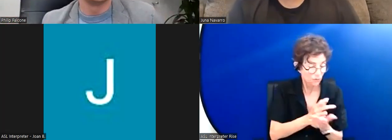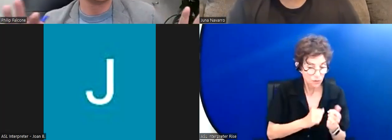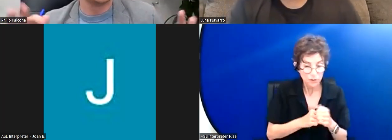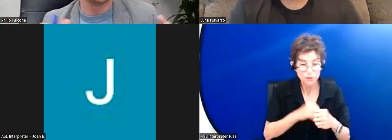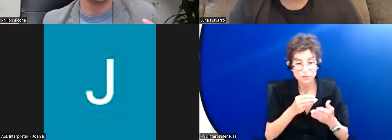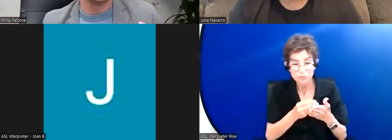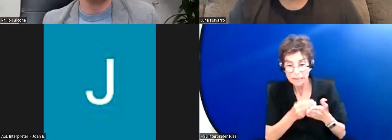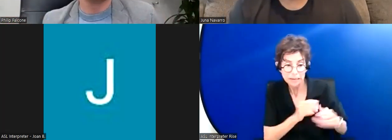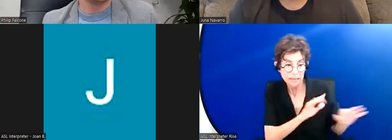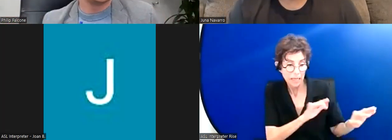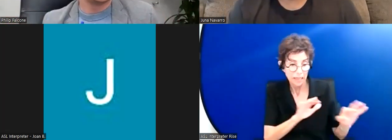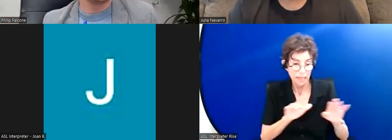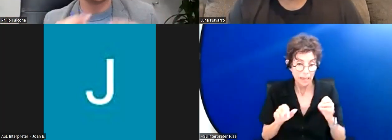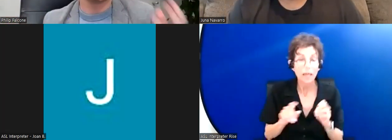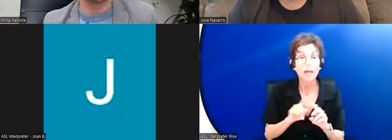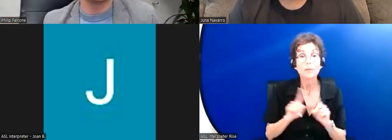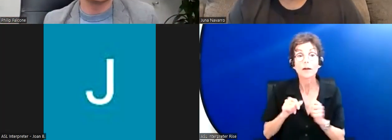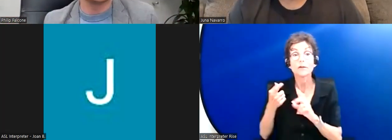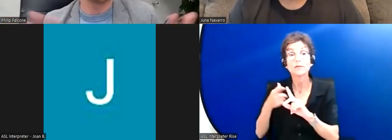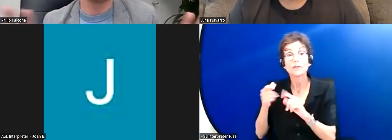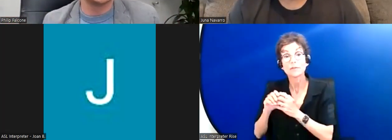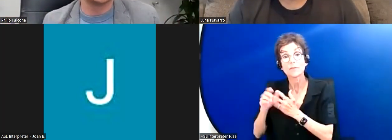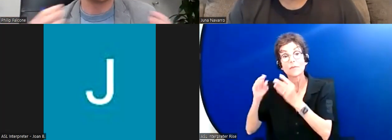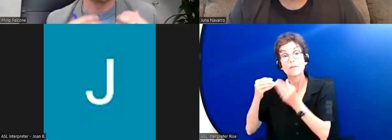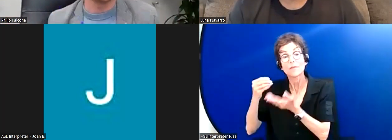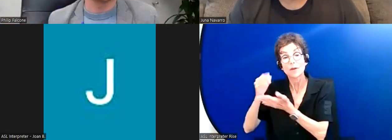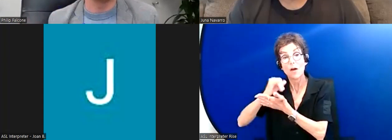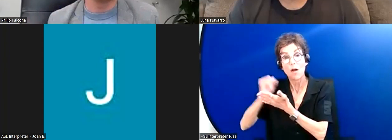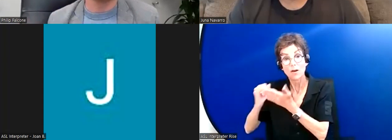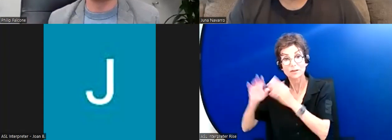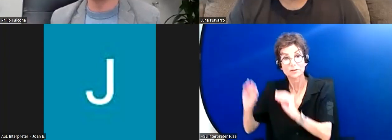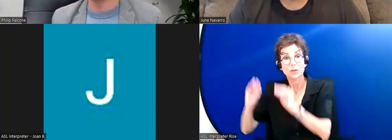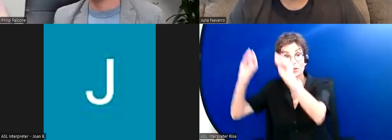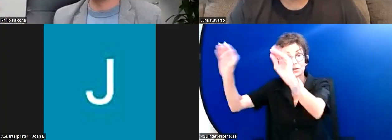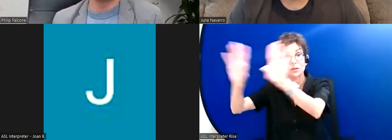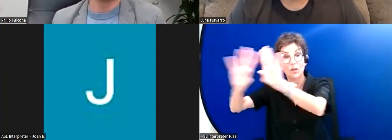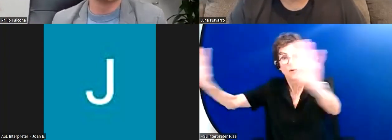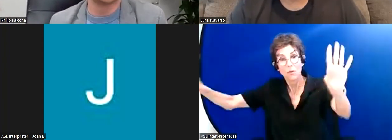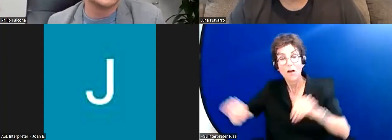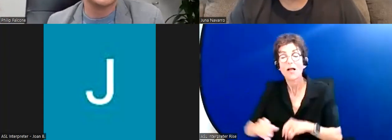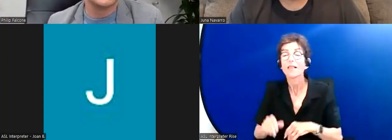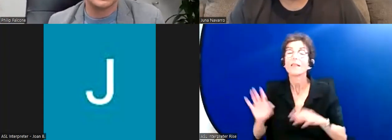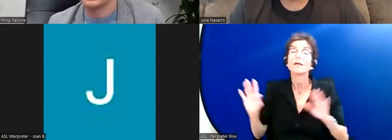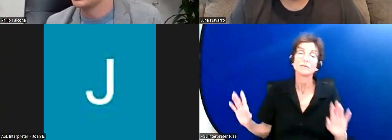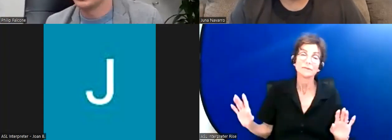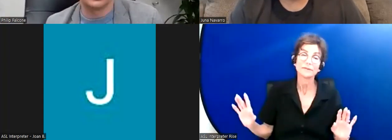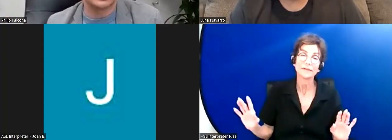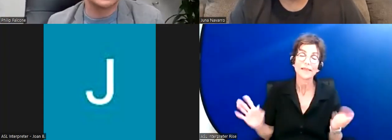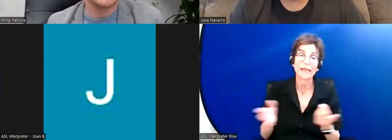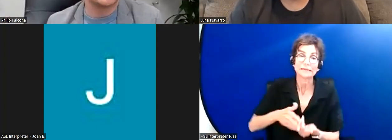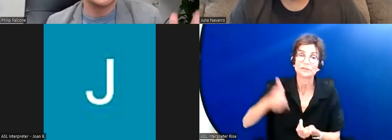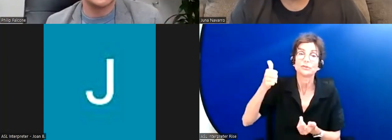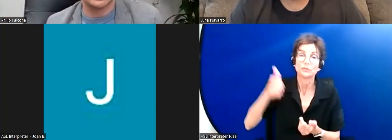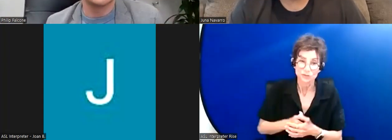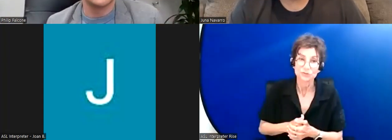for the most part, from a logistical standpoint, that's all smooth sailing on our end. The only issue is just when we have issues with people, or like I